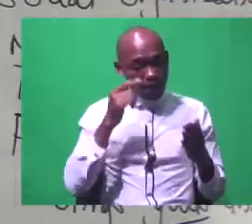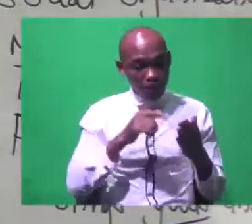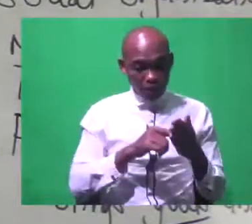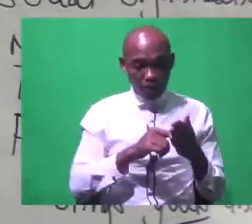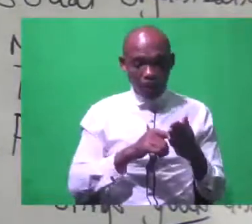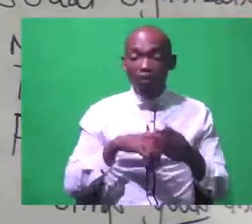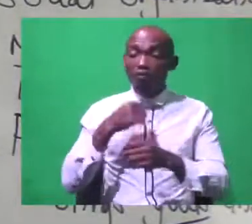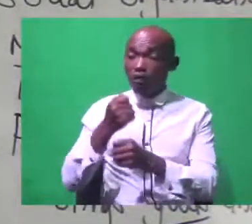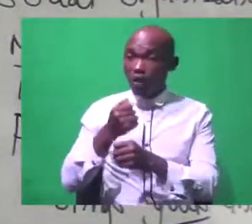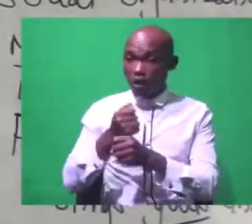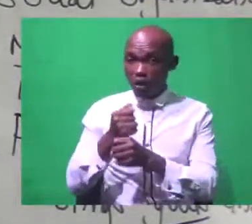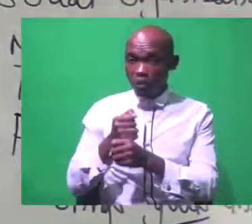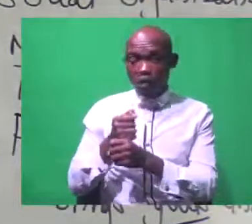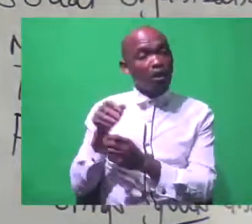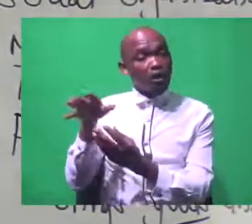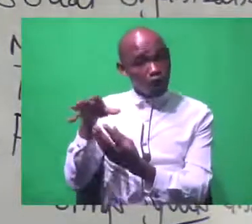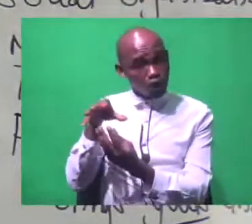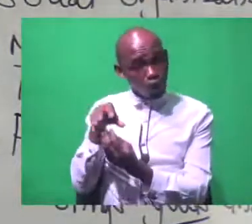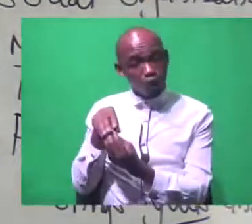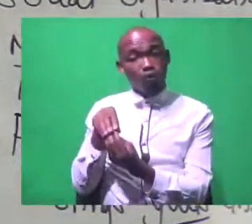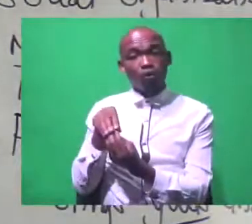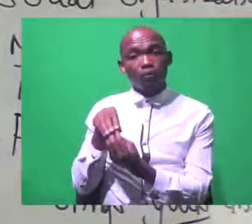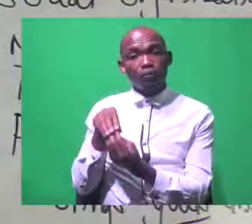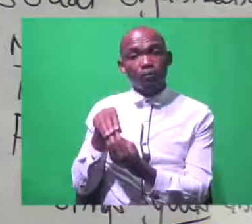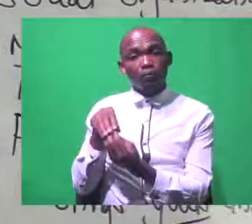means of labor